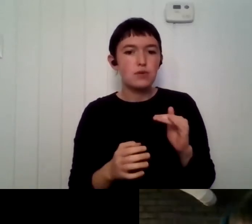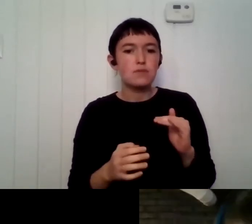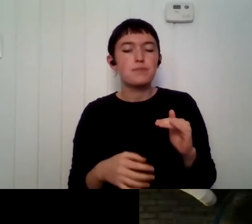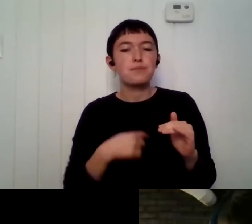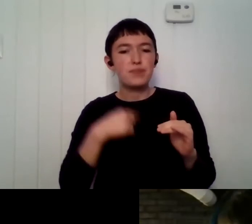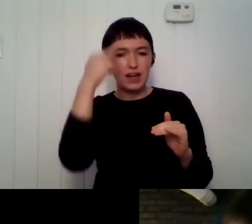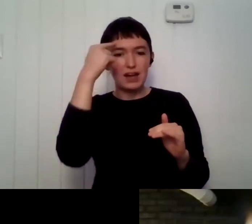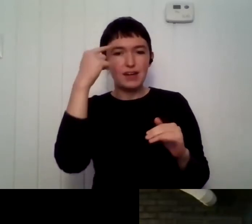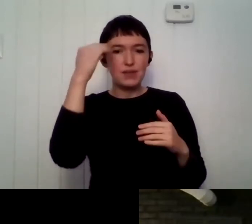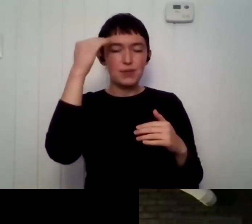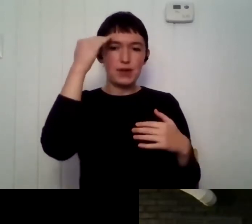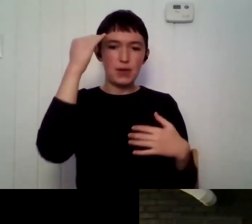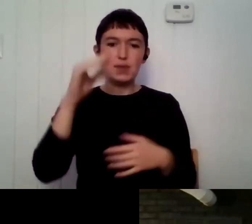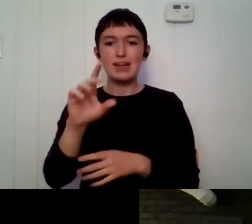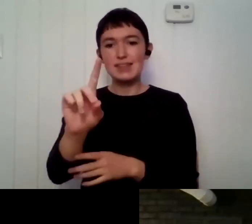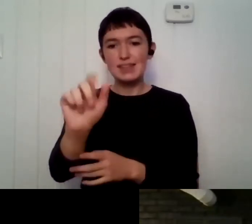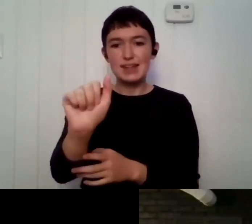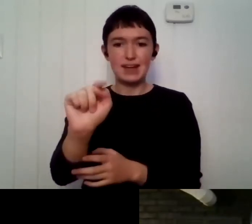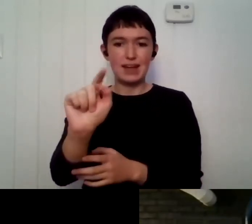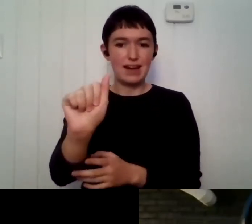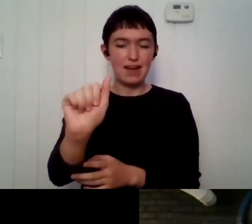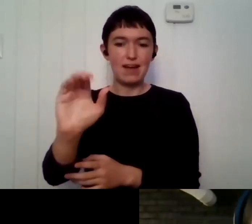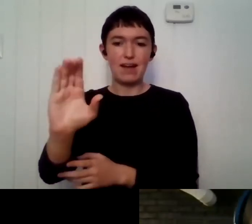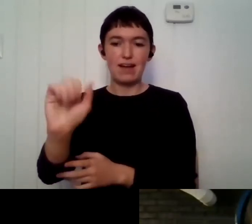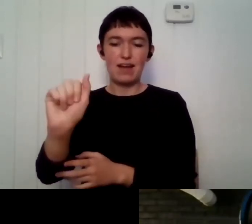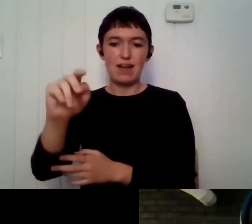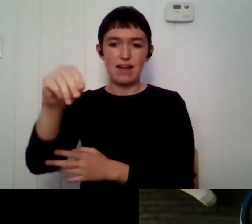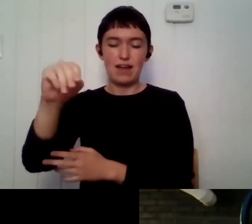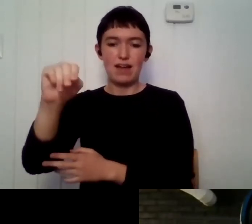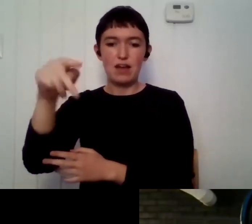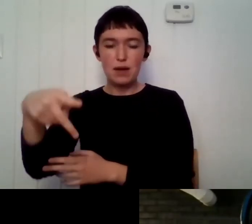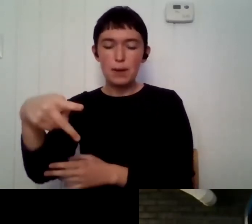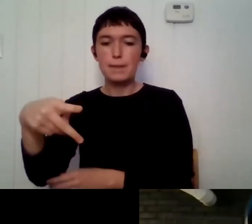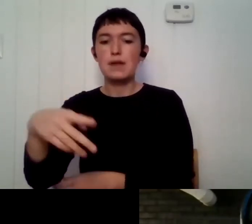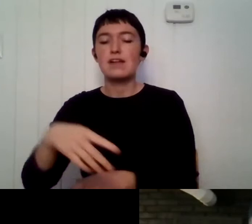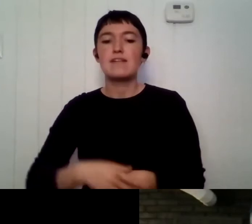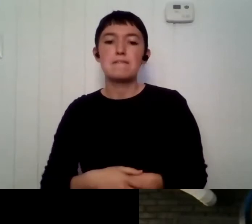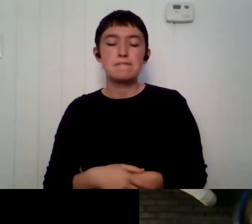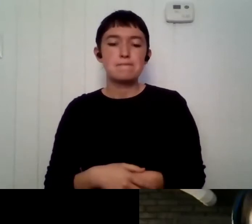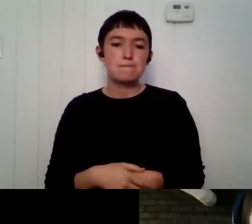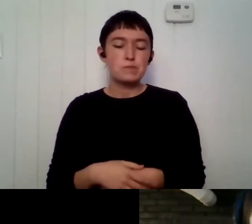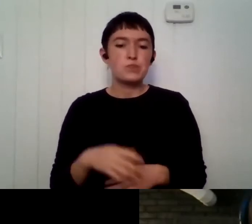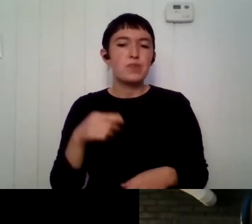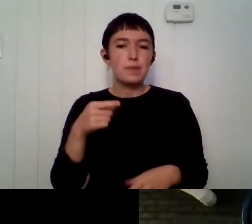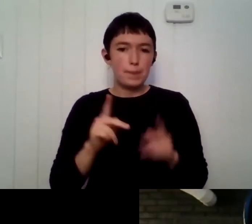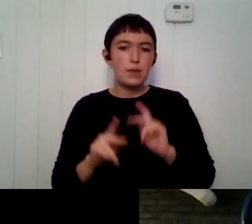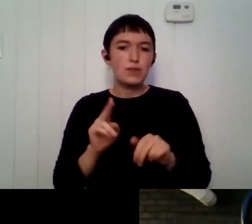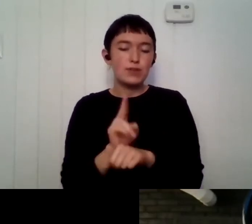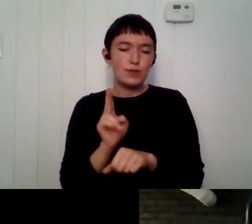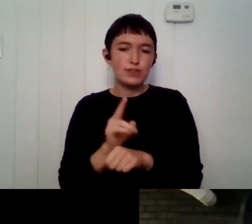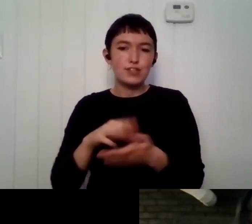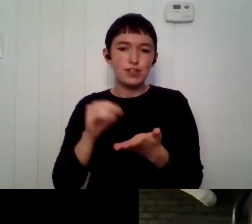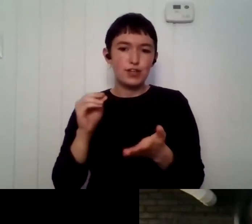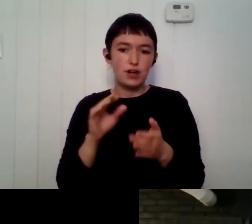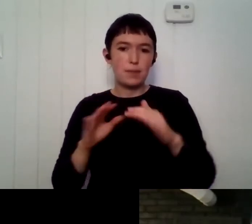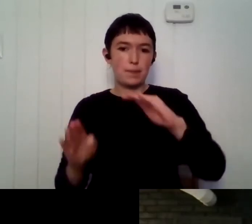websites like DataCamp and Coursera, which lots of people use to like learn the fundamentals, and also you can also get into